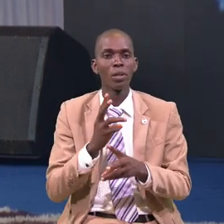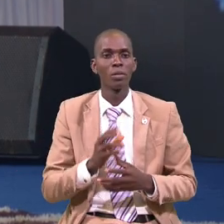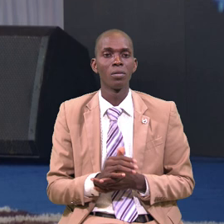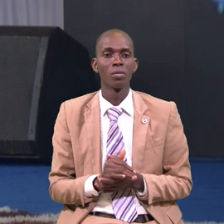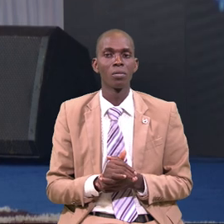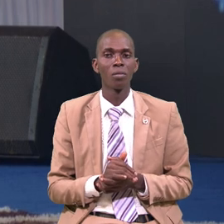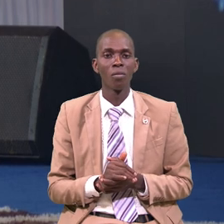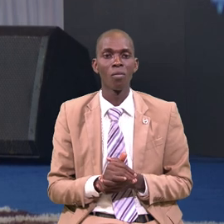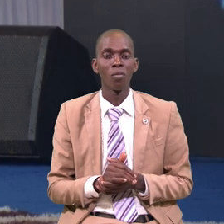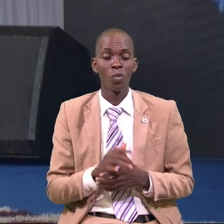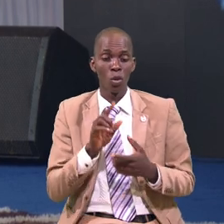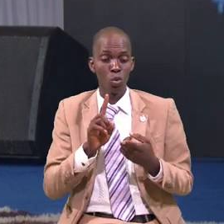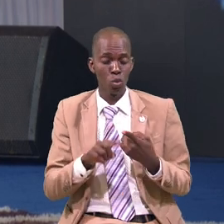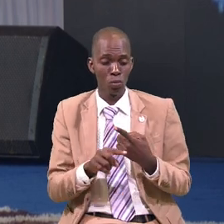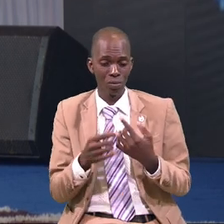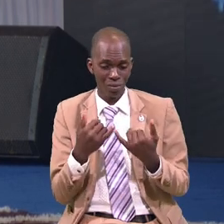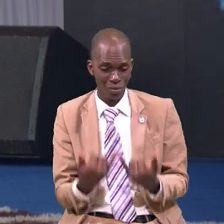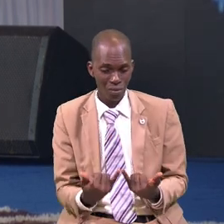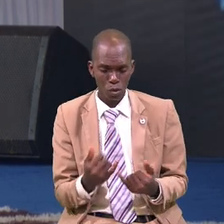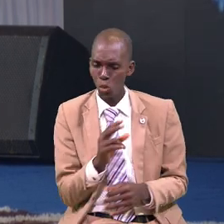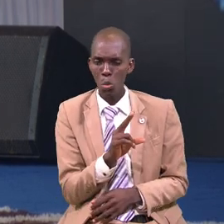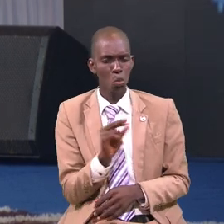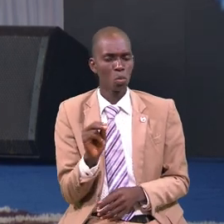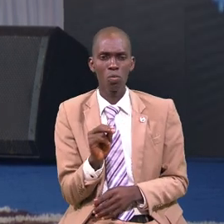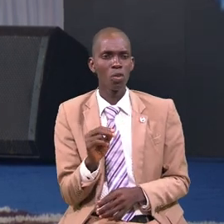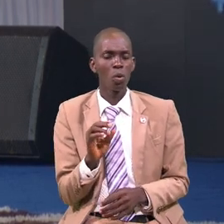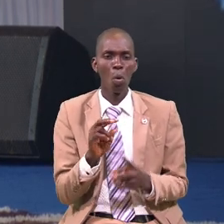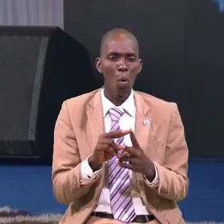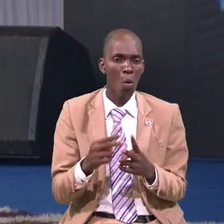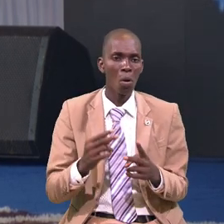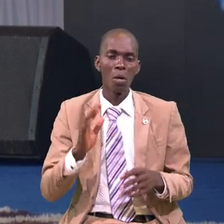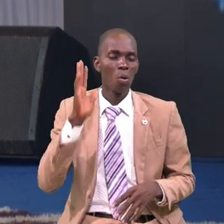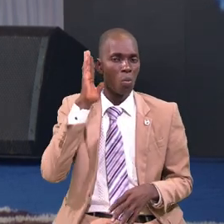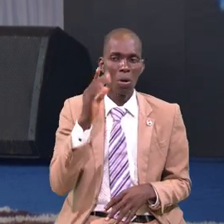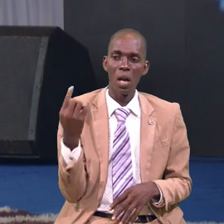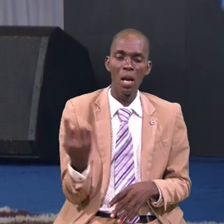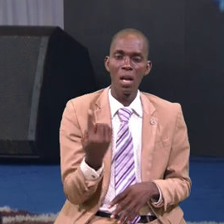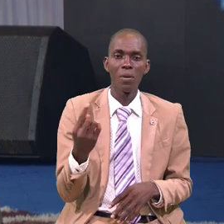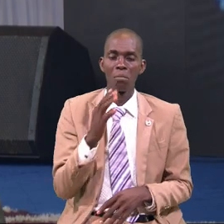to this time, no, nor ever shall be.